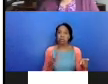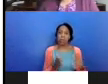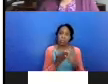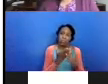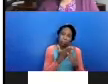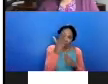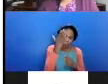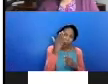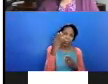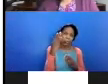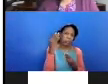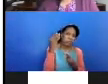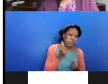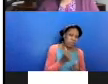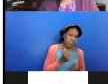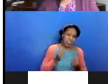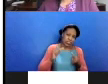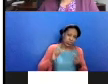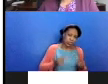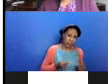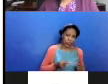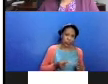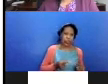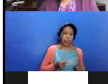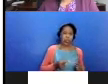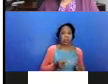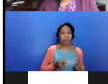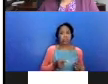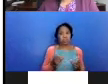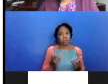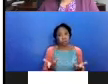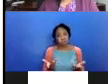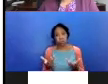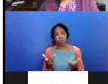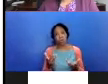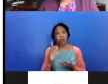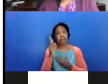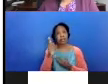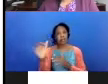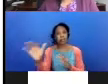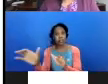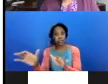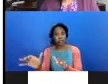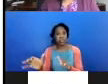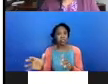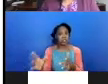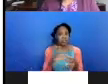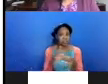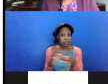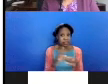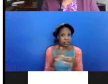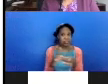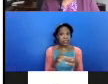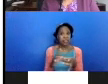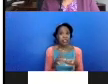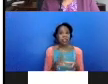to, and so, and how they're connected is, uh, it's not per se being abused in